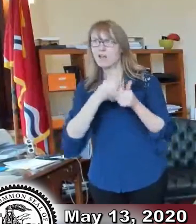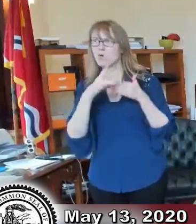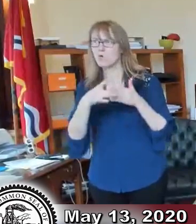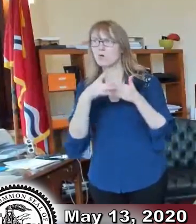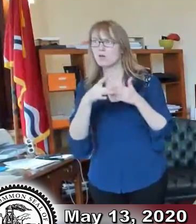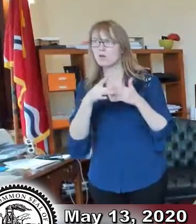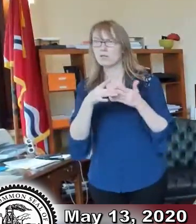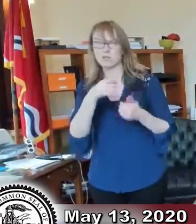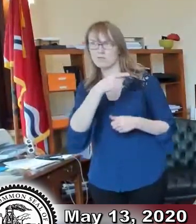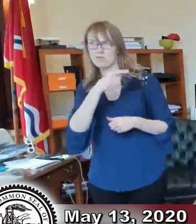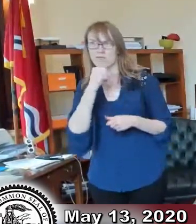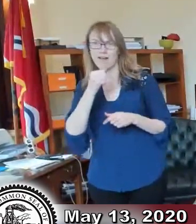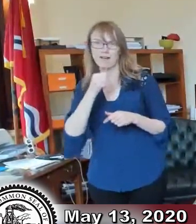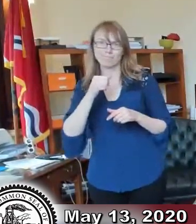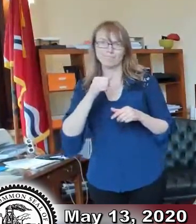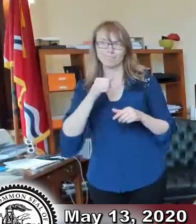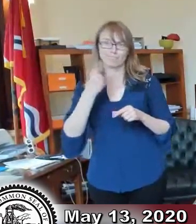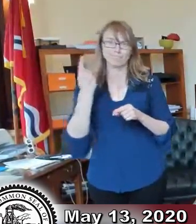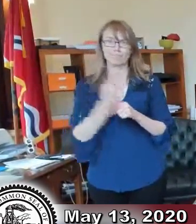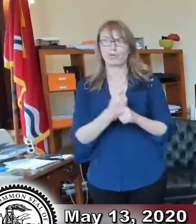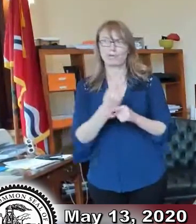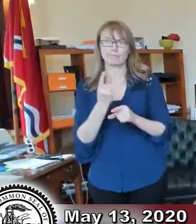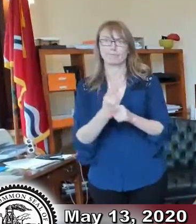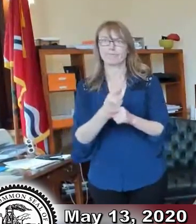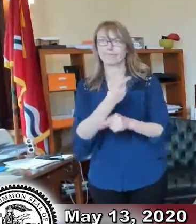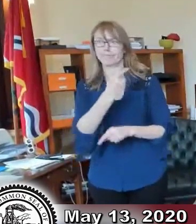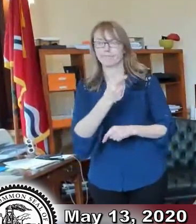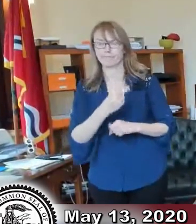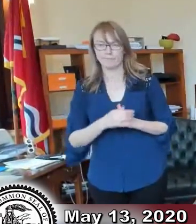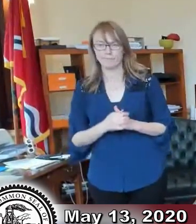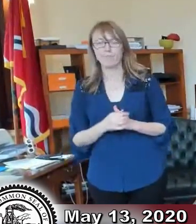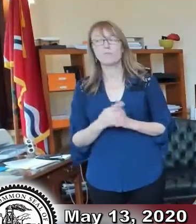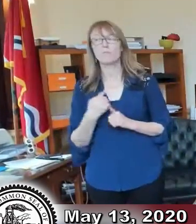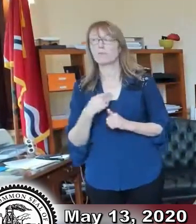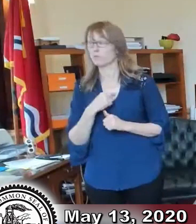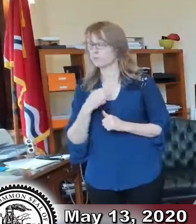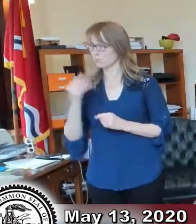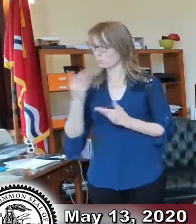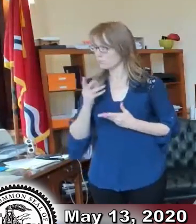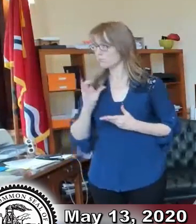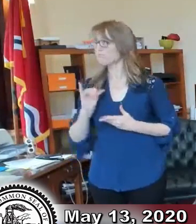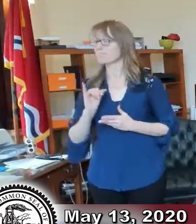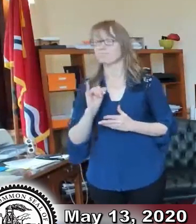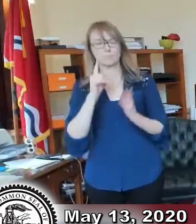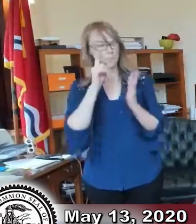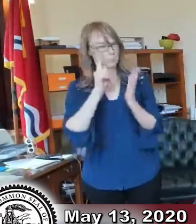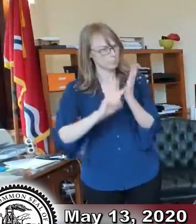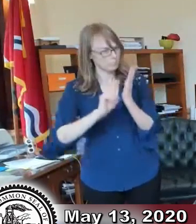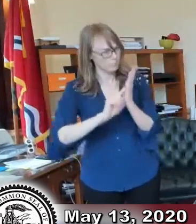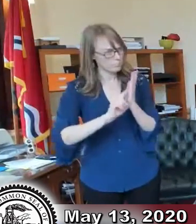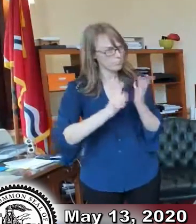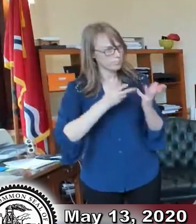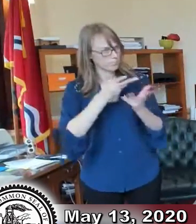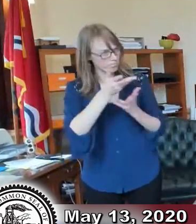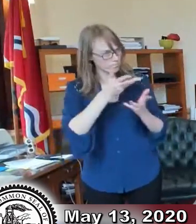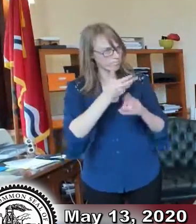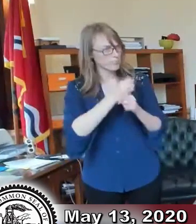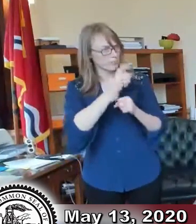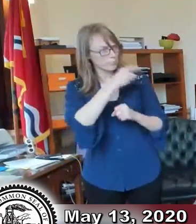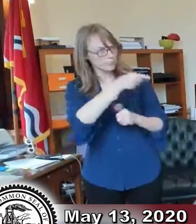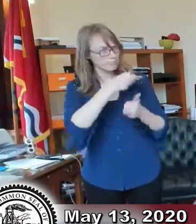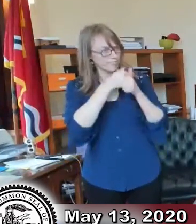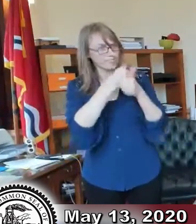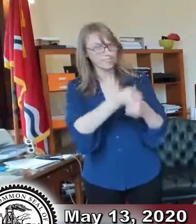doing the right thing. And we investigate that, and we work with the employer to bring them into compliance. And that's what we'll